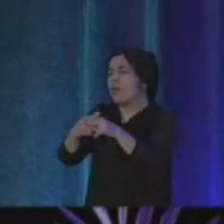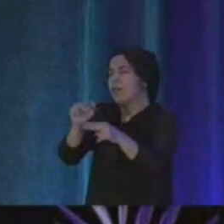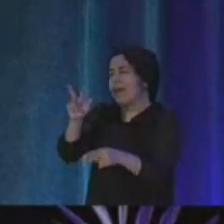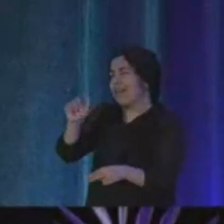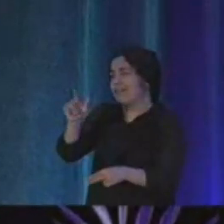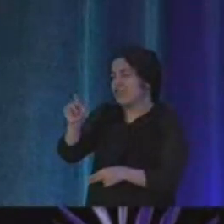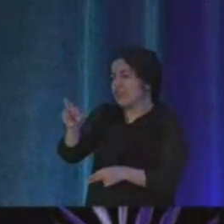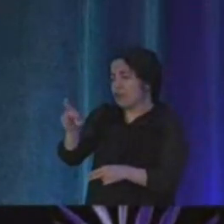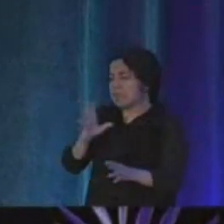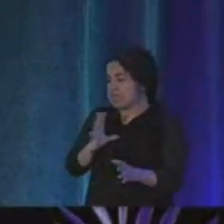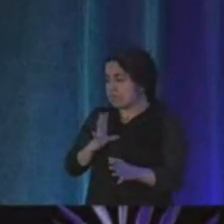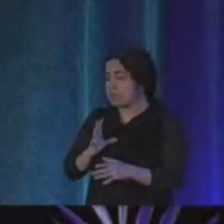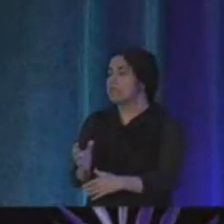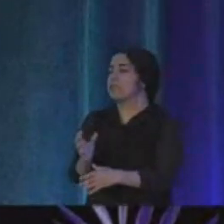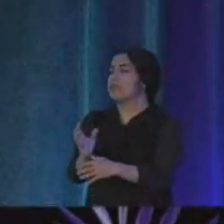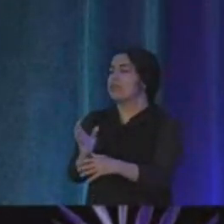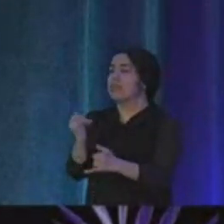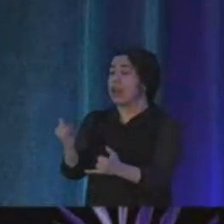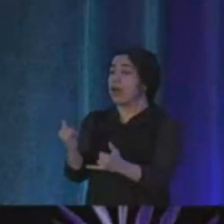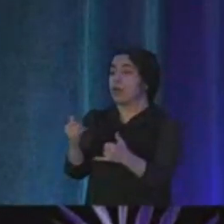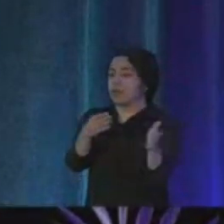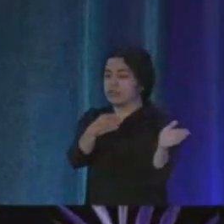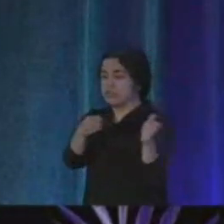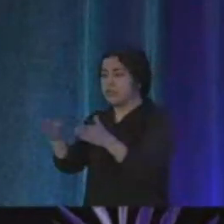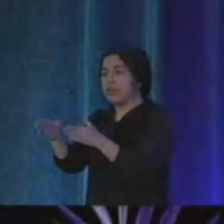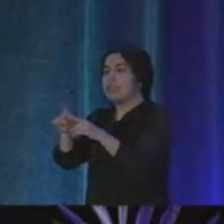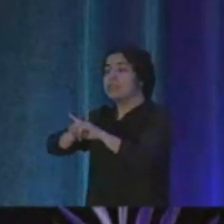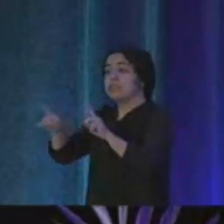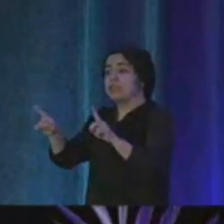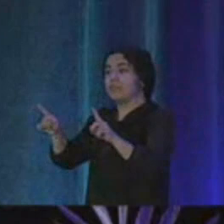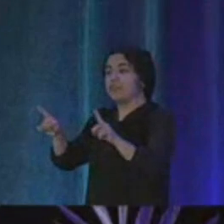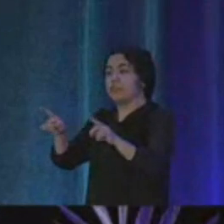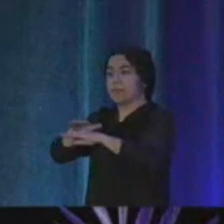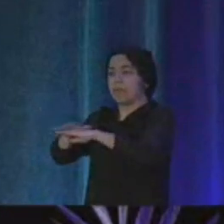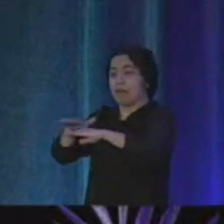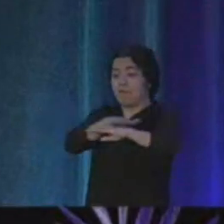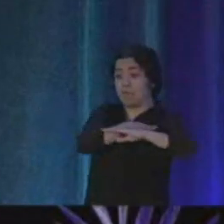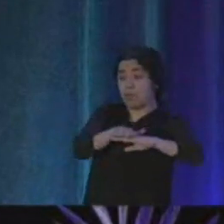try and create those in the different platforms.